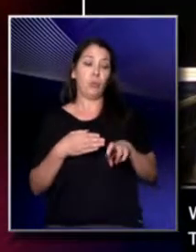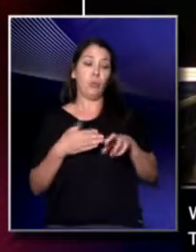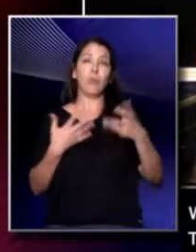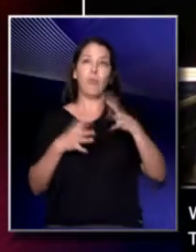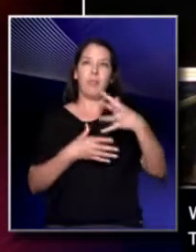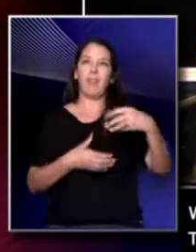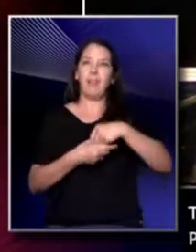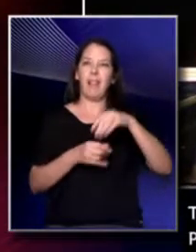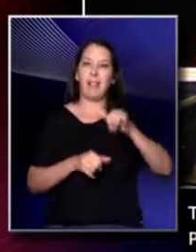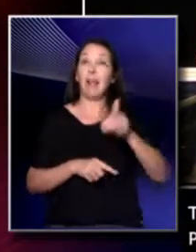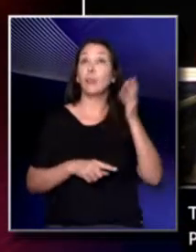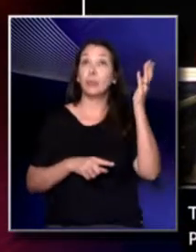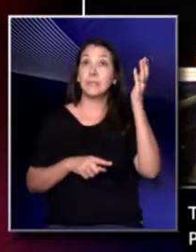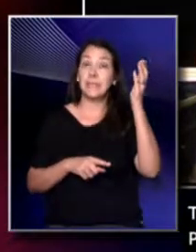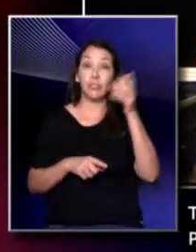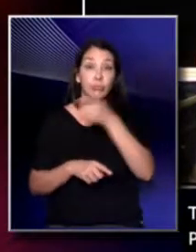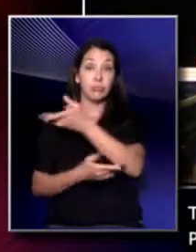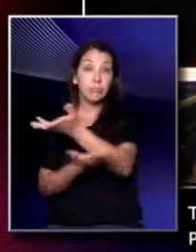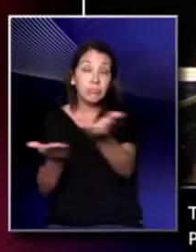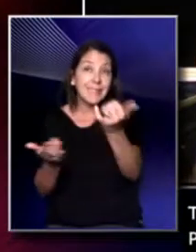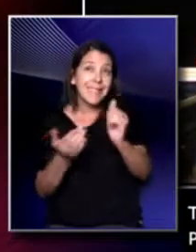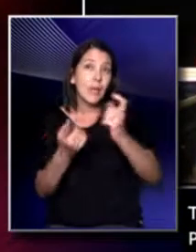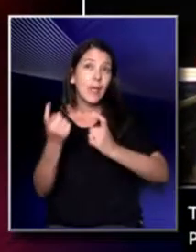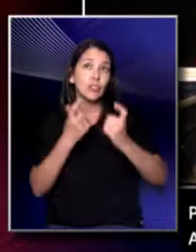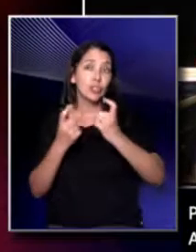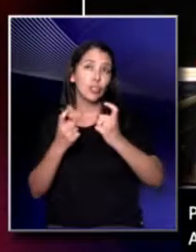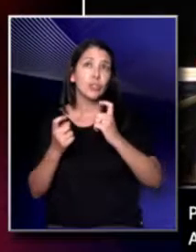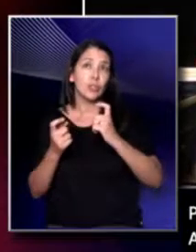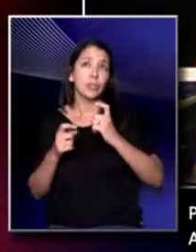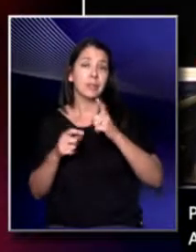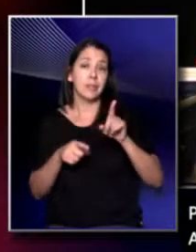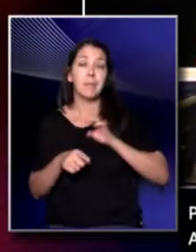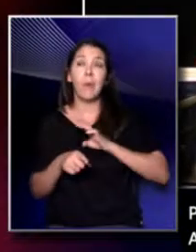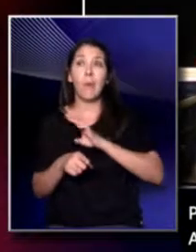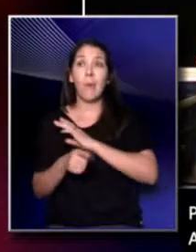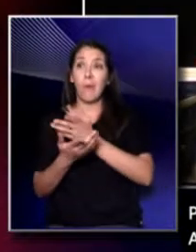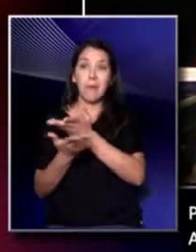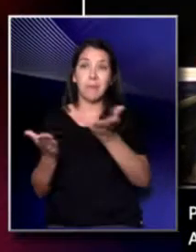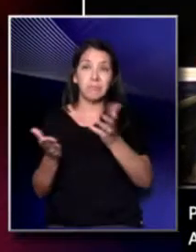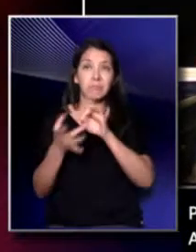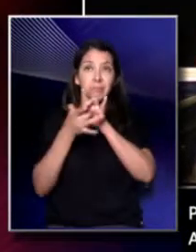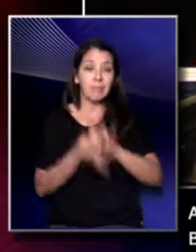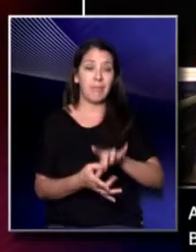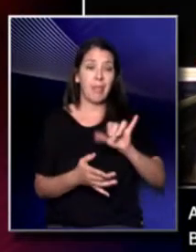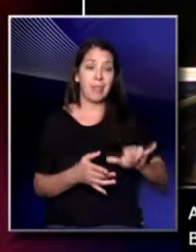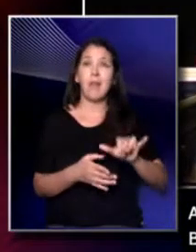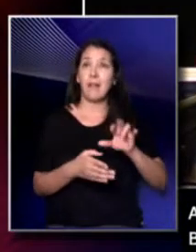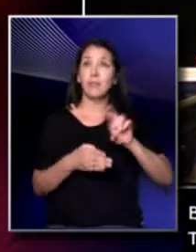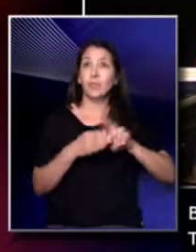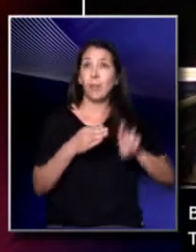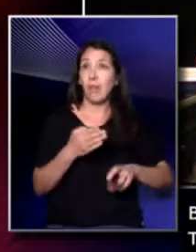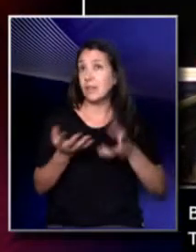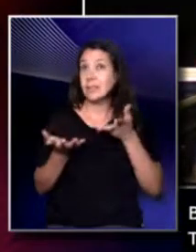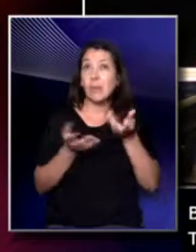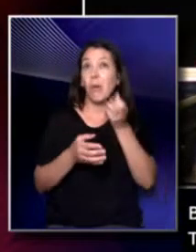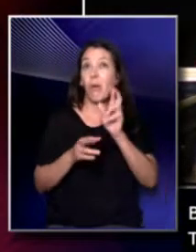presentation. Any questions on the part of the board members regarding the evaluation or the results?